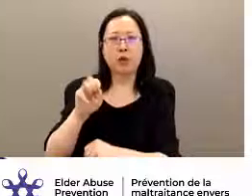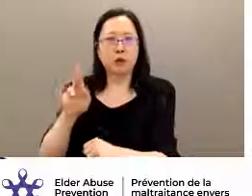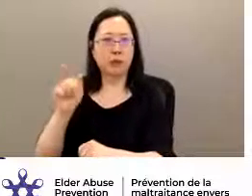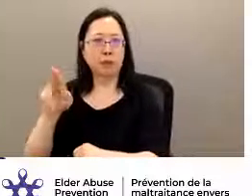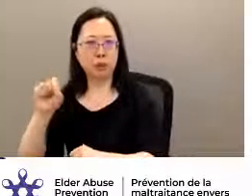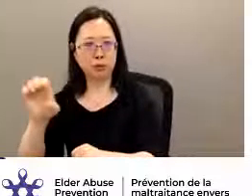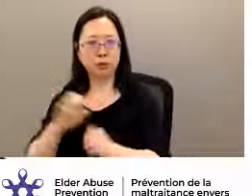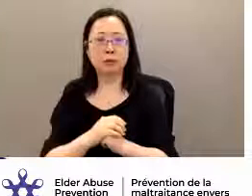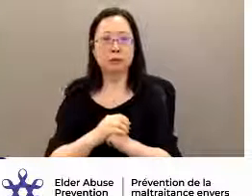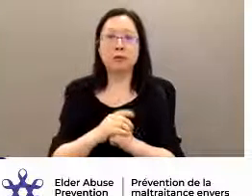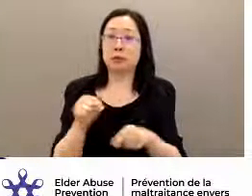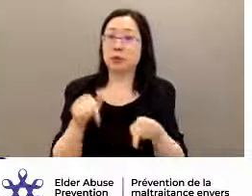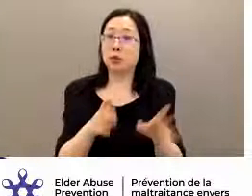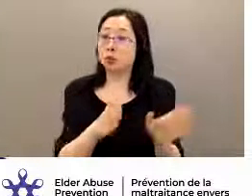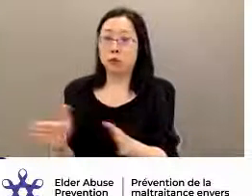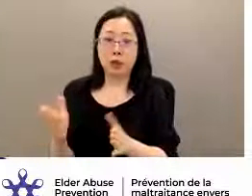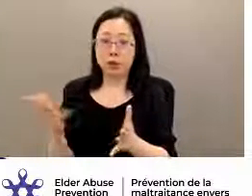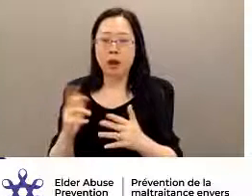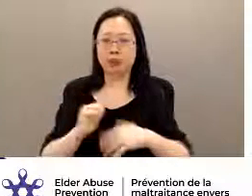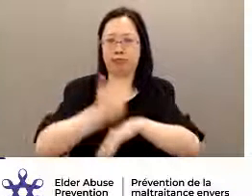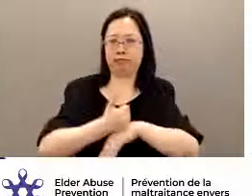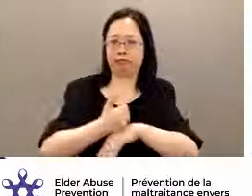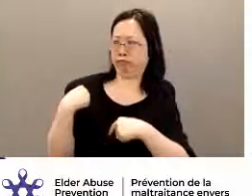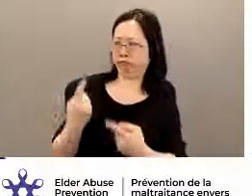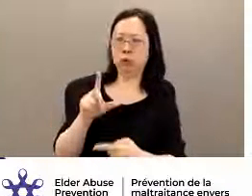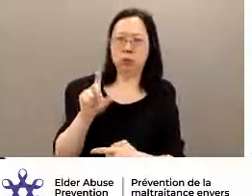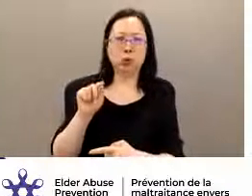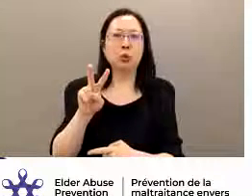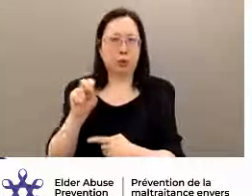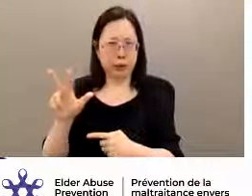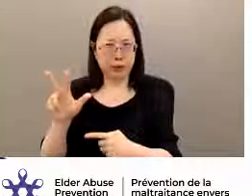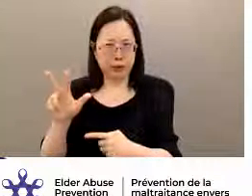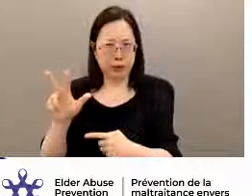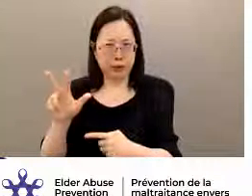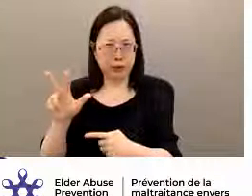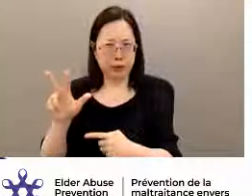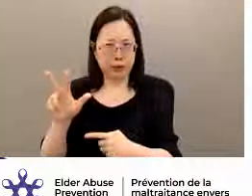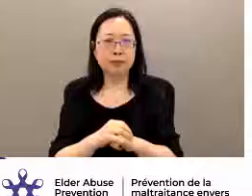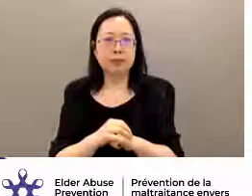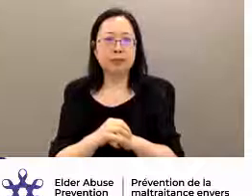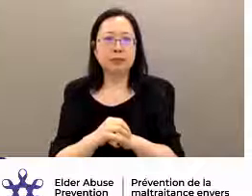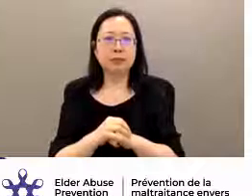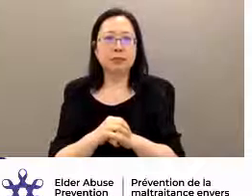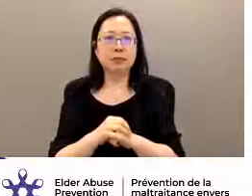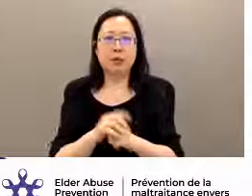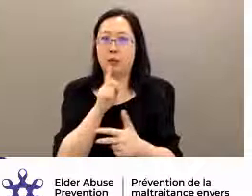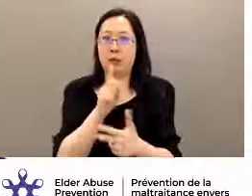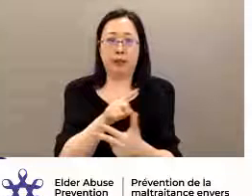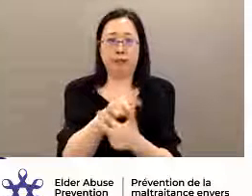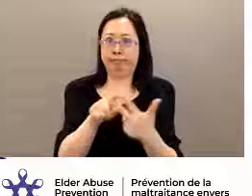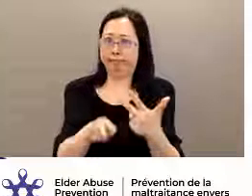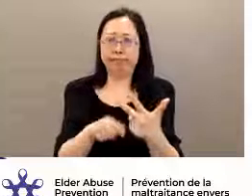Accessibility. The strategy was implemented in 2003. These three main pillars of the strategy have